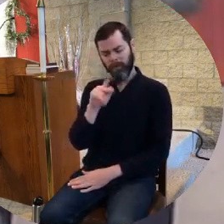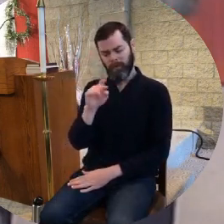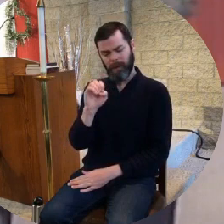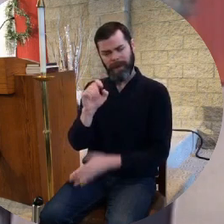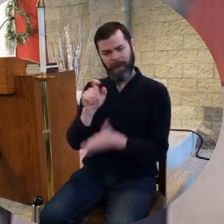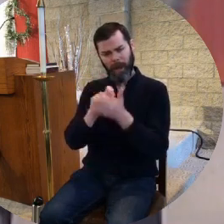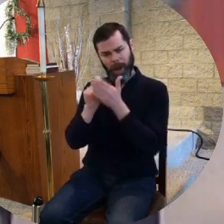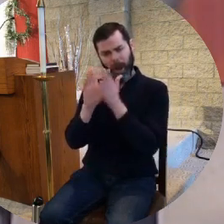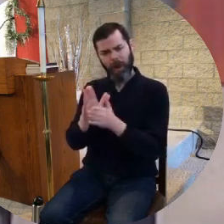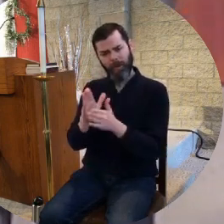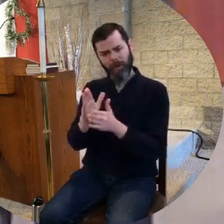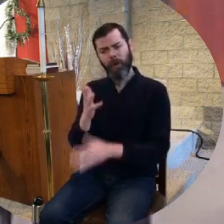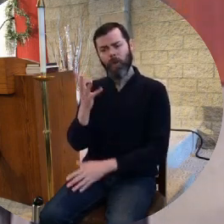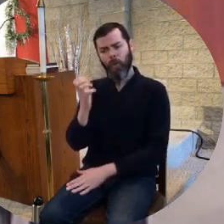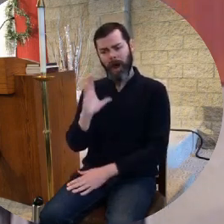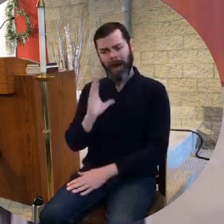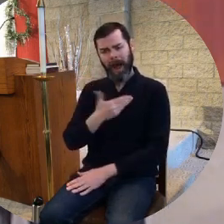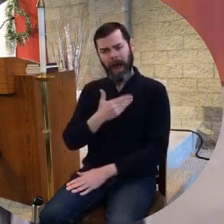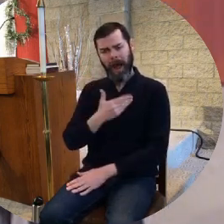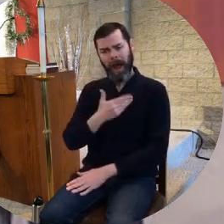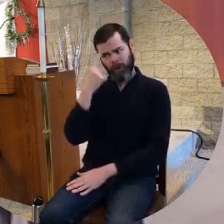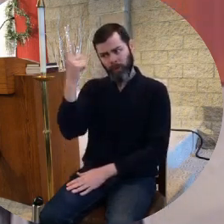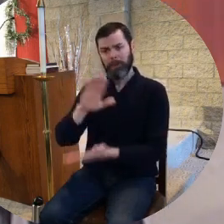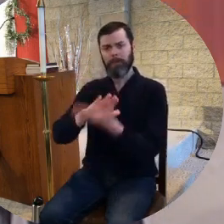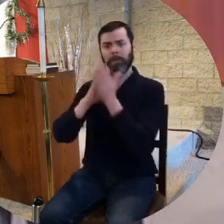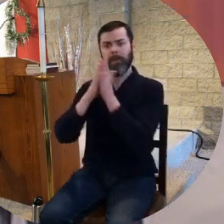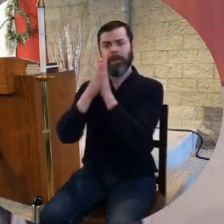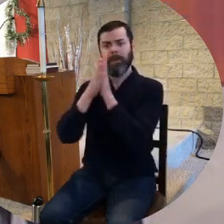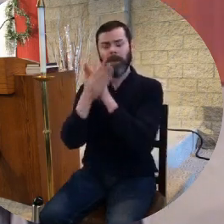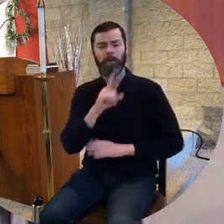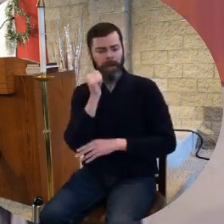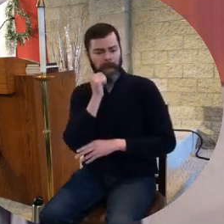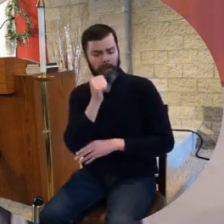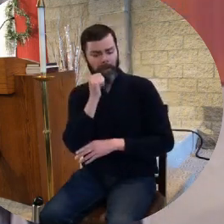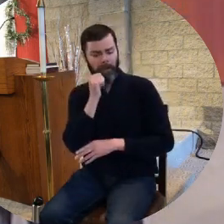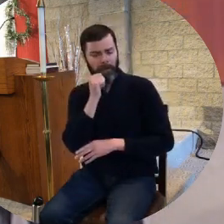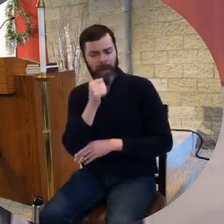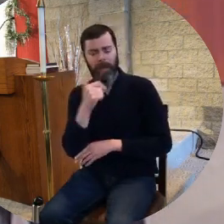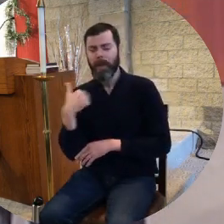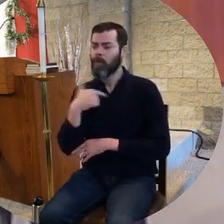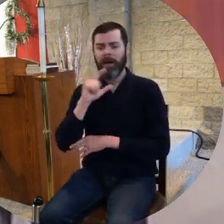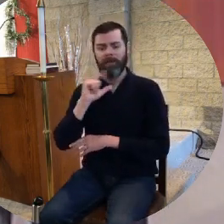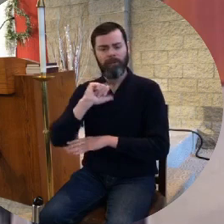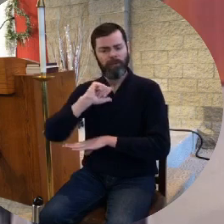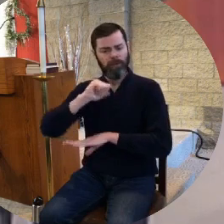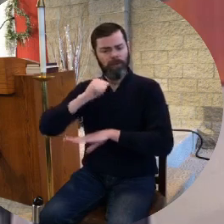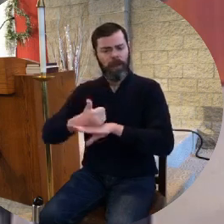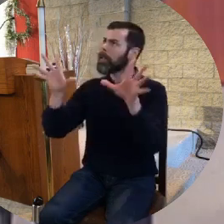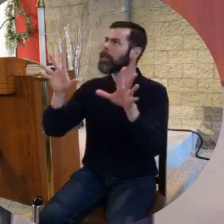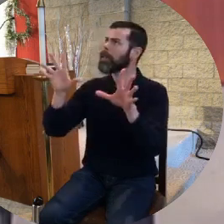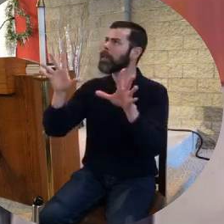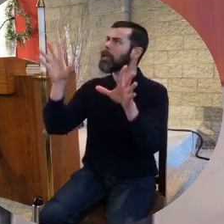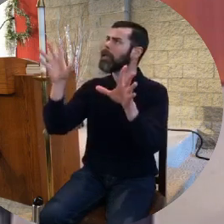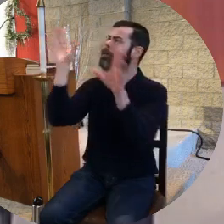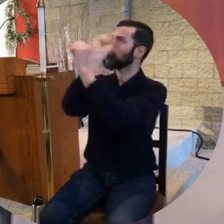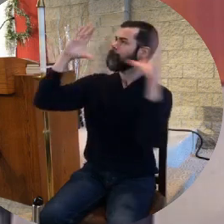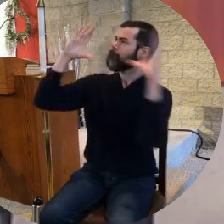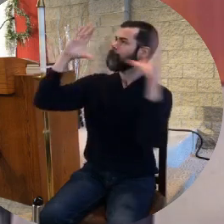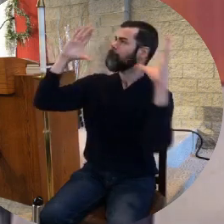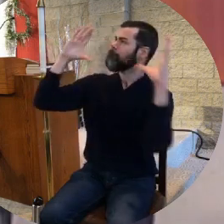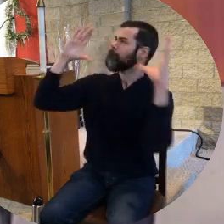our dreams, whatever that may be, that we have to be clear about those dreams. We have to have a clear vision of those